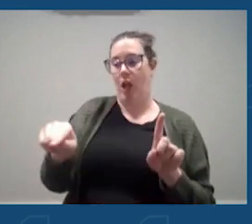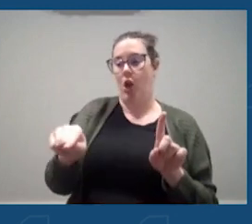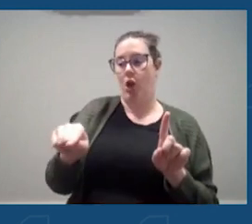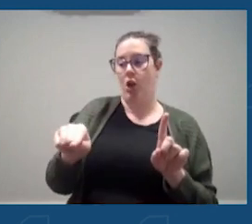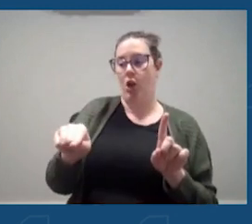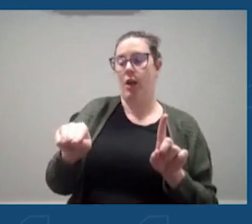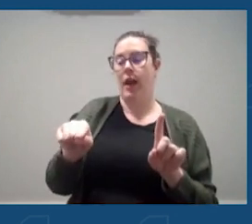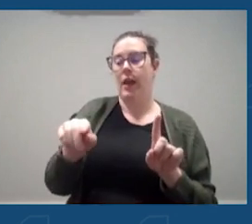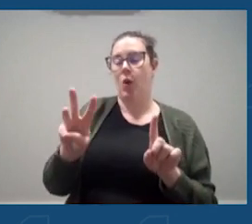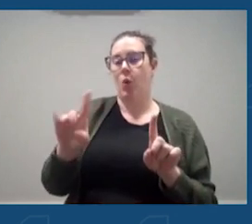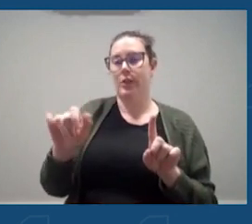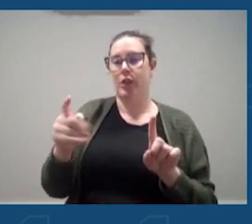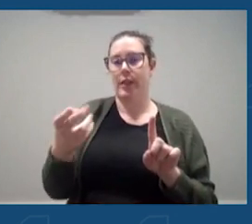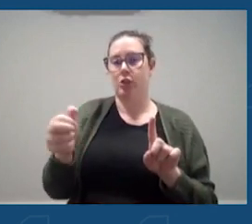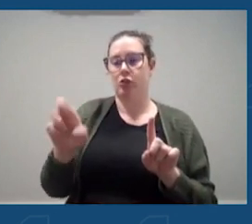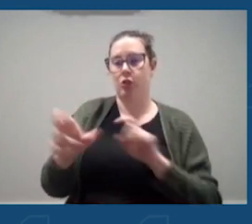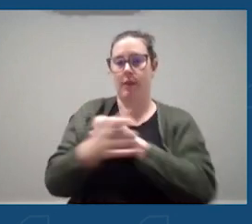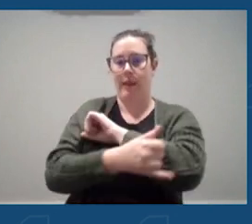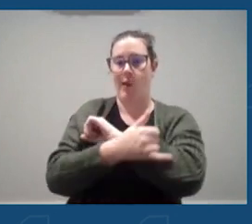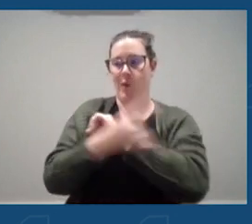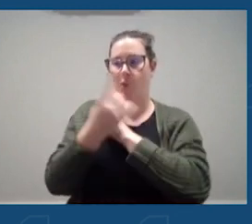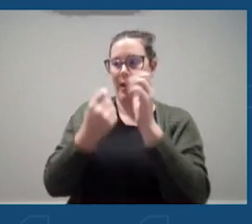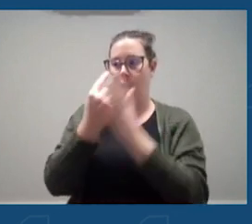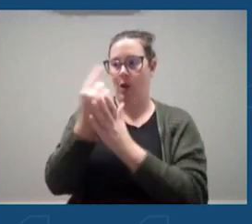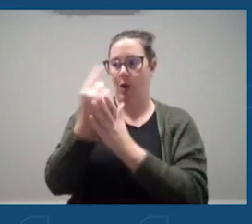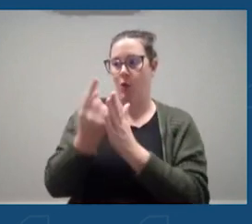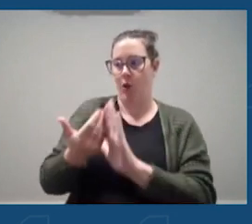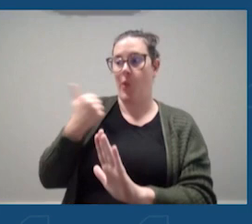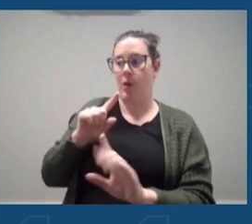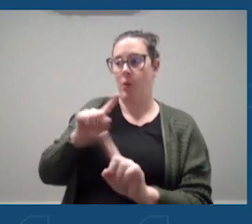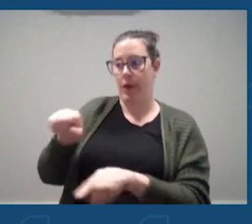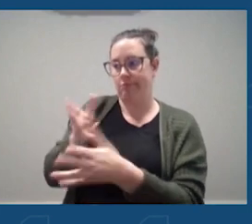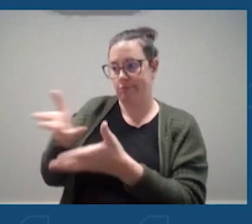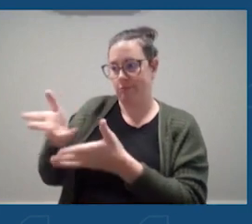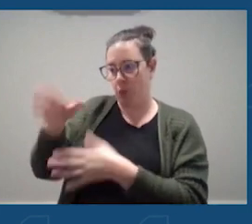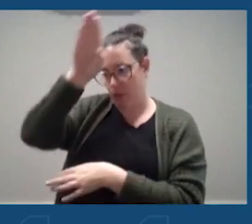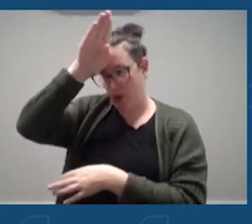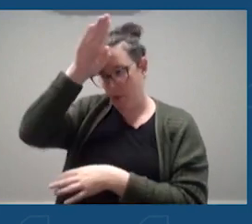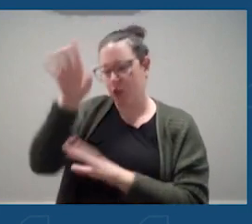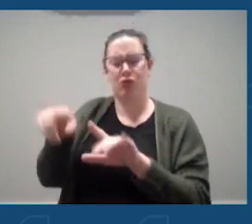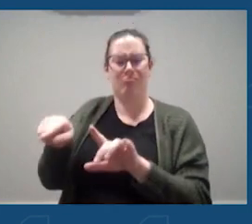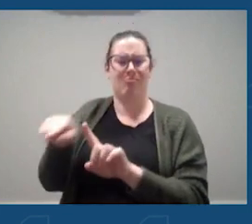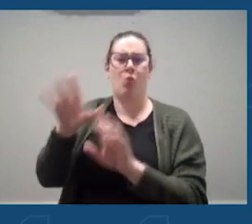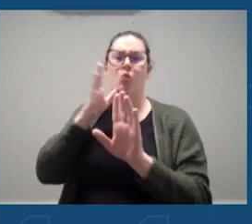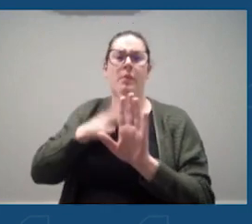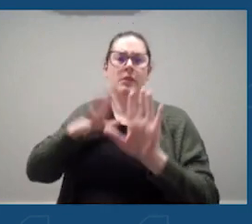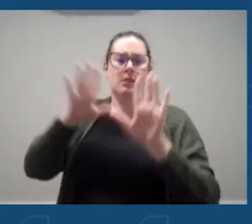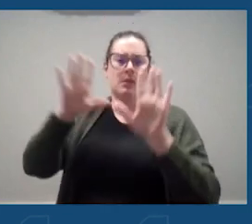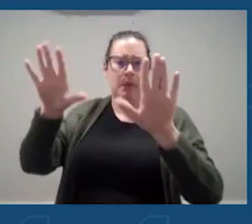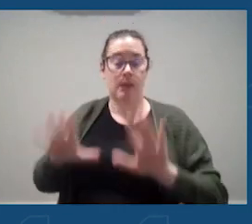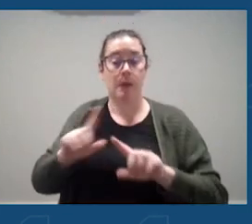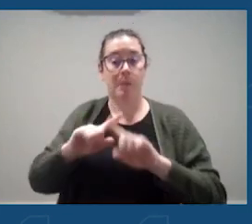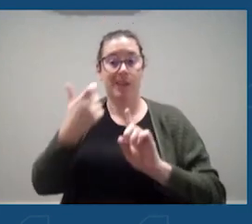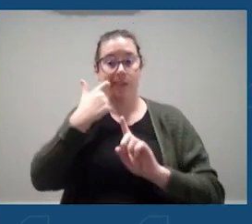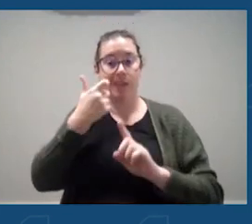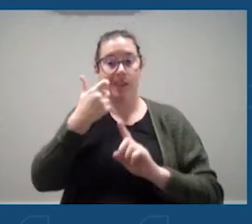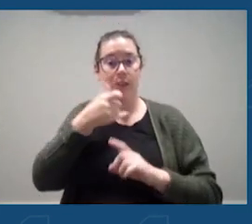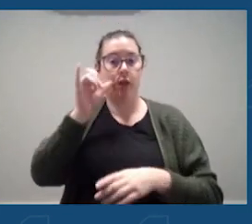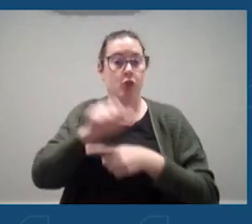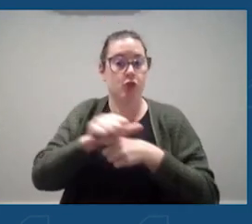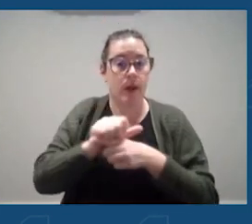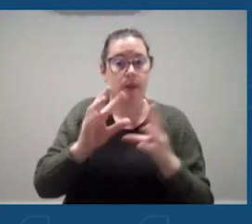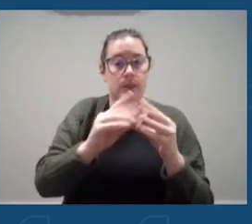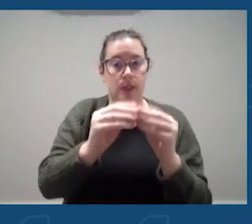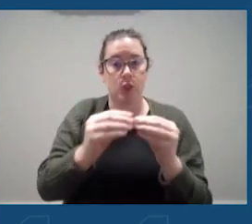And yesterday, Jackie and I were on a training session for all these local partners as we talked about how they